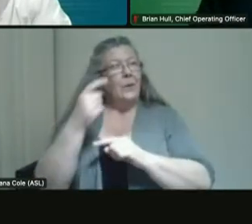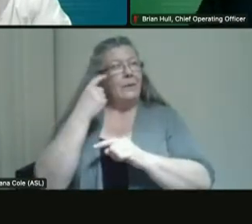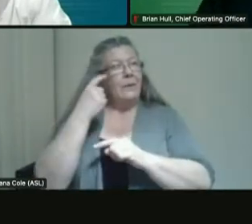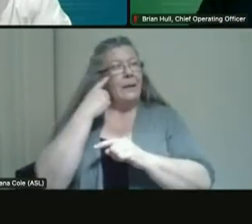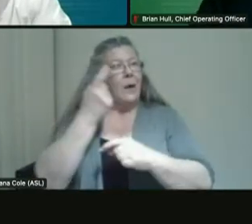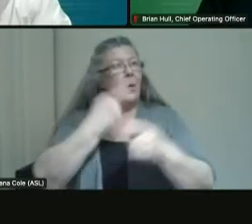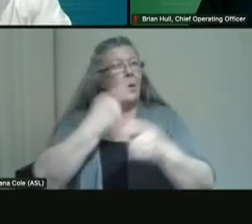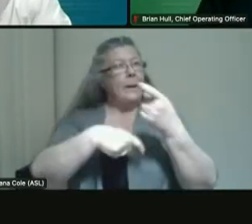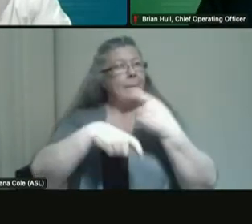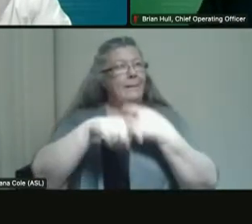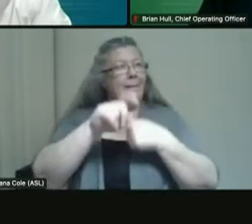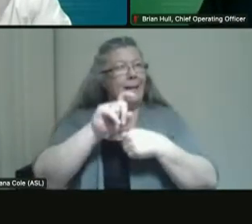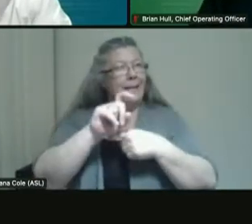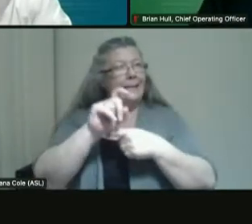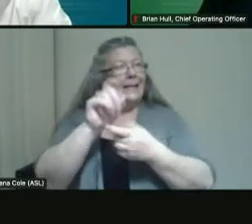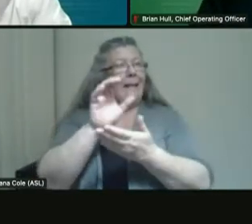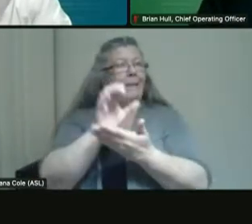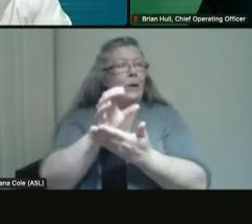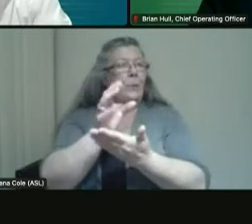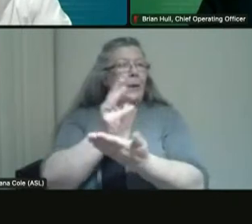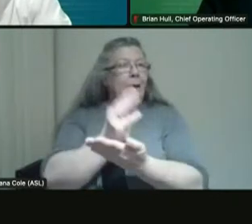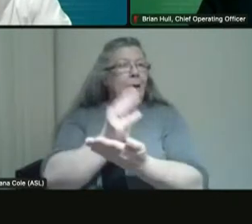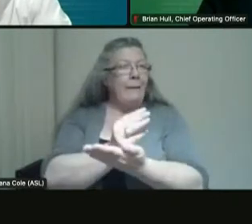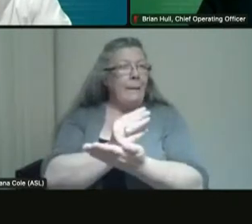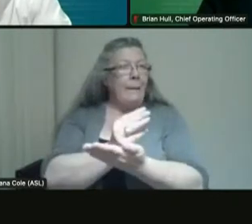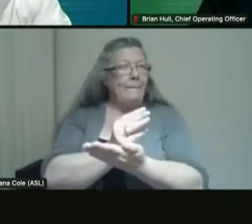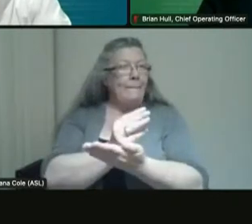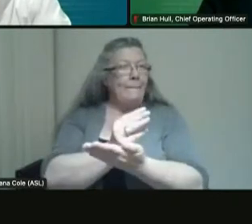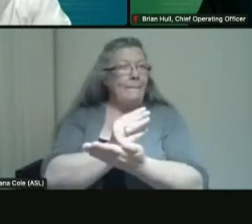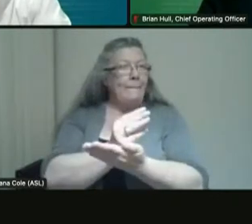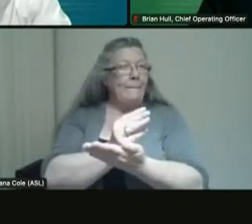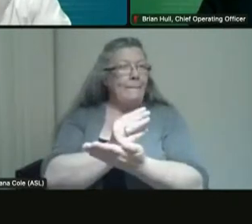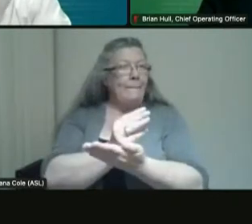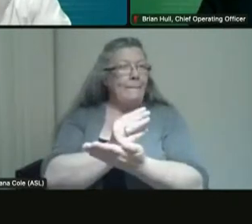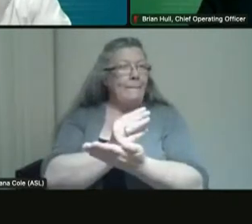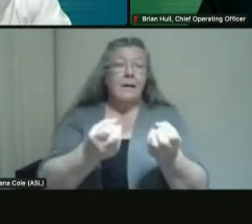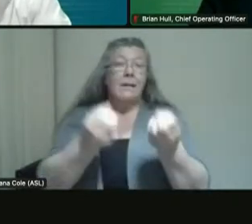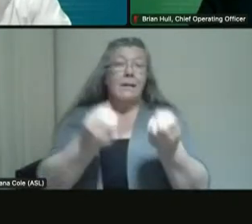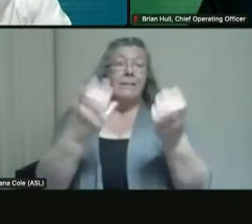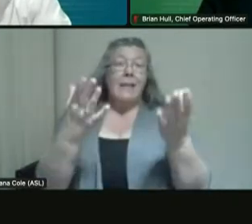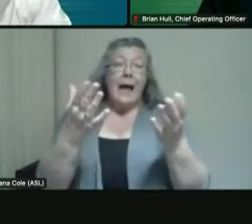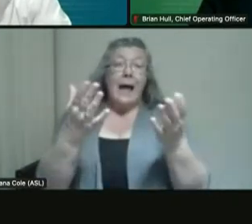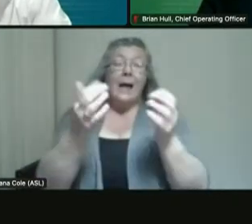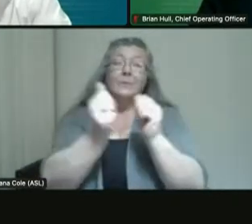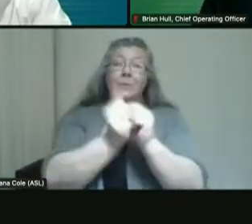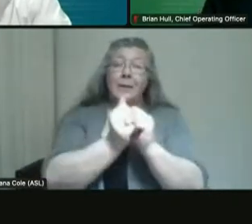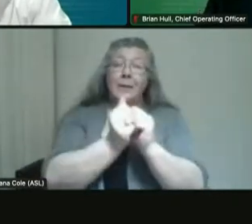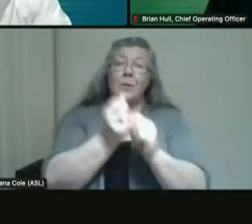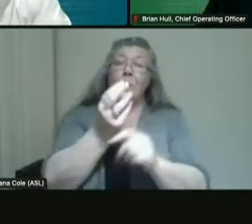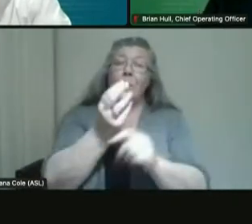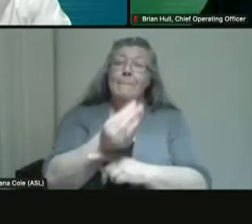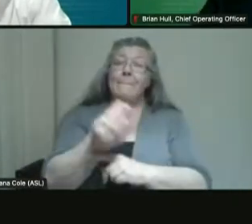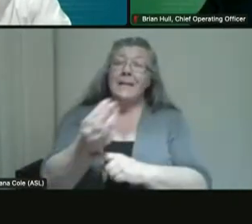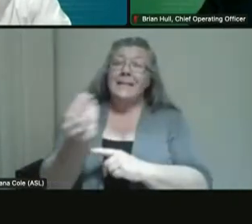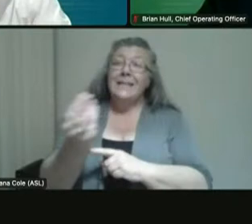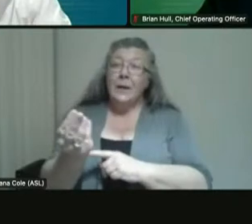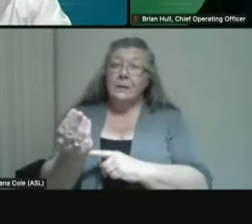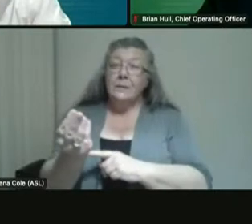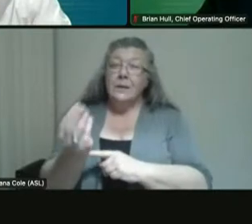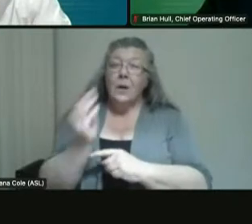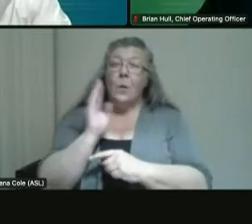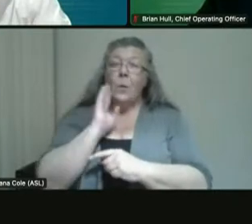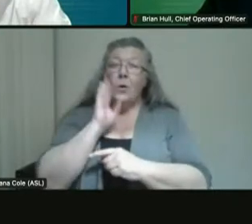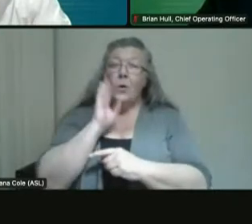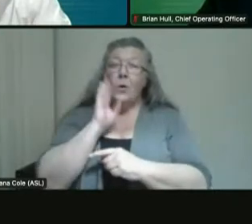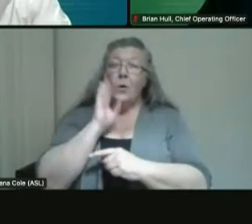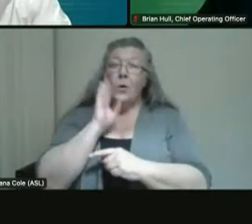which will be a significant cost in terms of materials. Will MCPS be transparent about the financial costs of